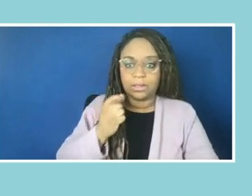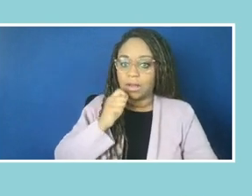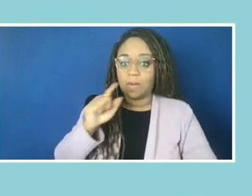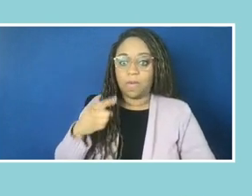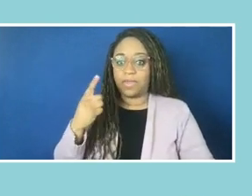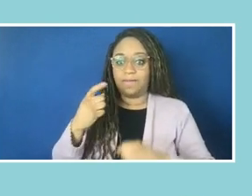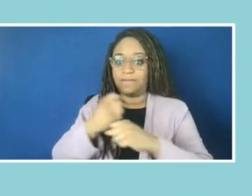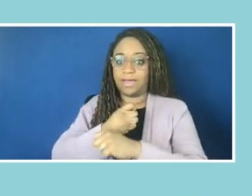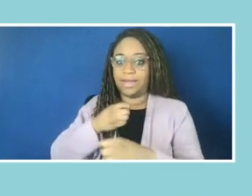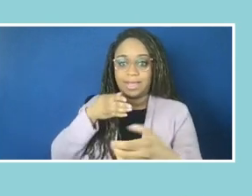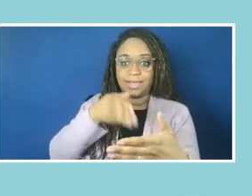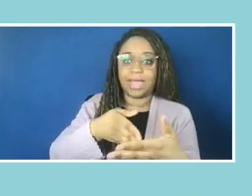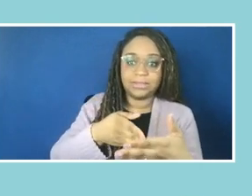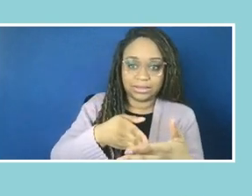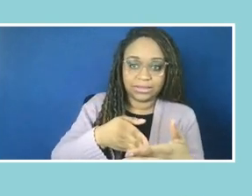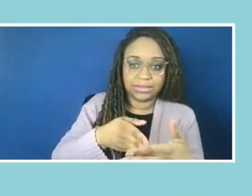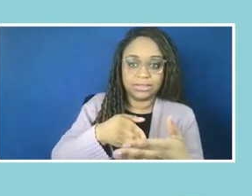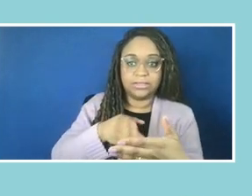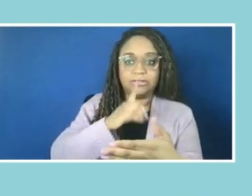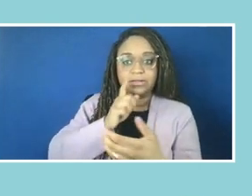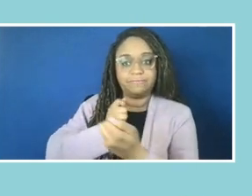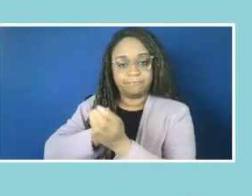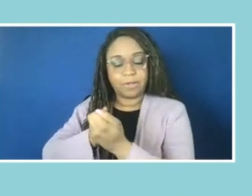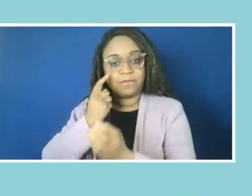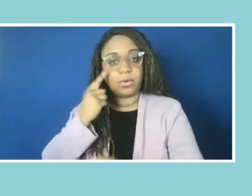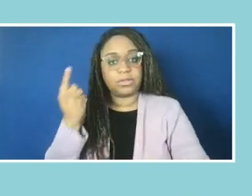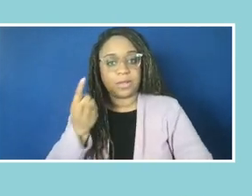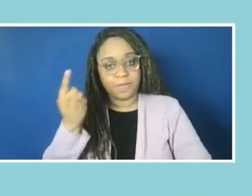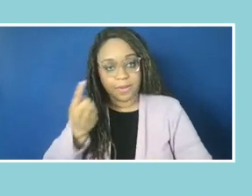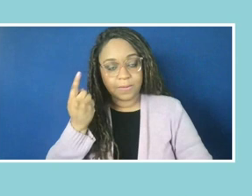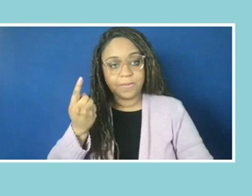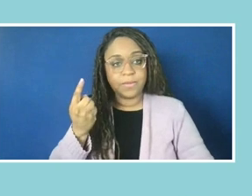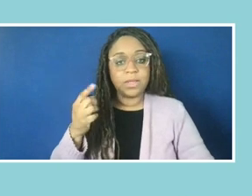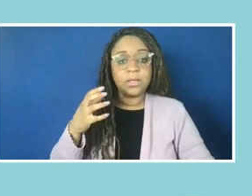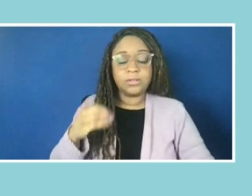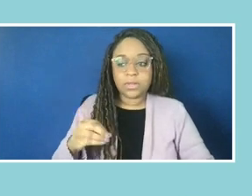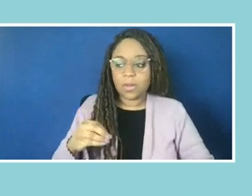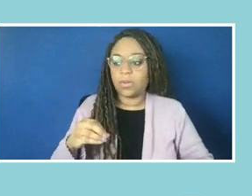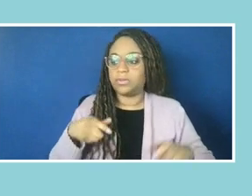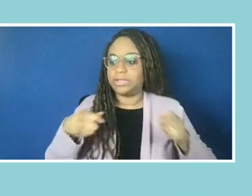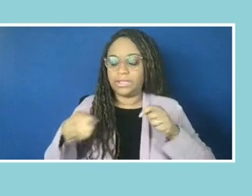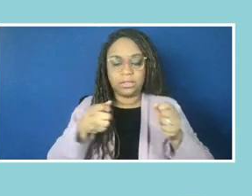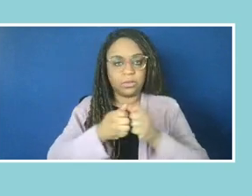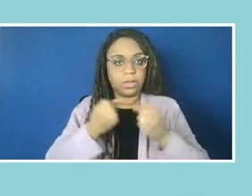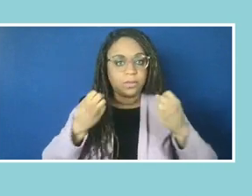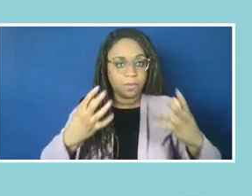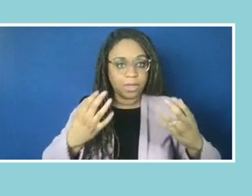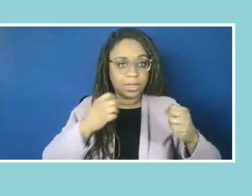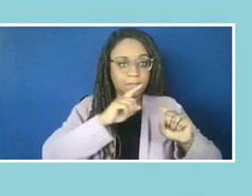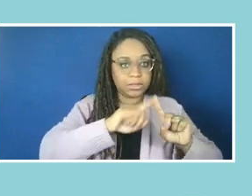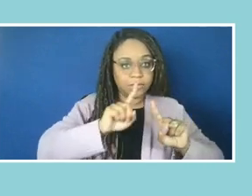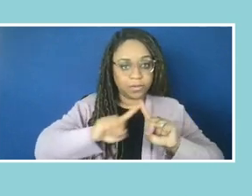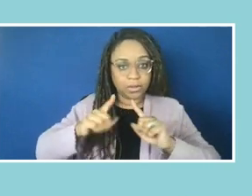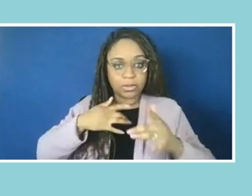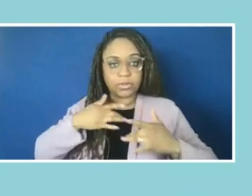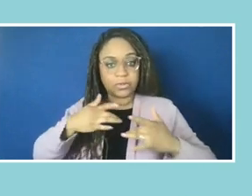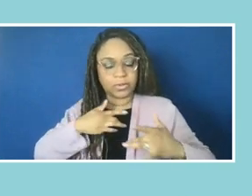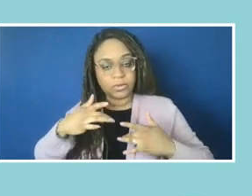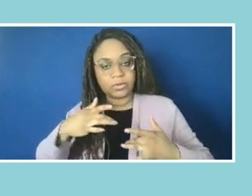So you're dealing with a lot of other concerns besides having to figure out how